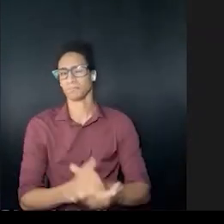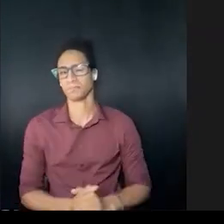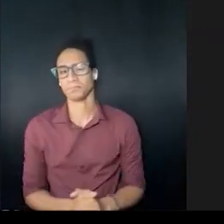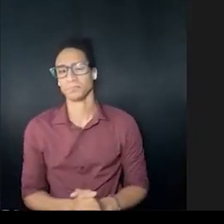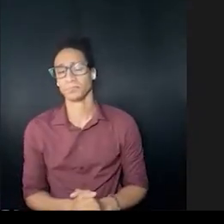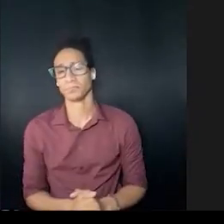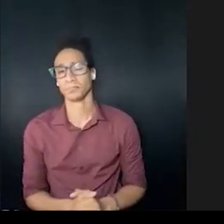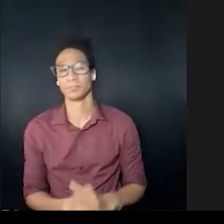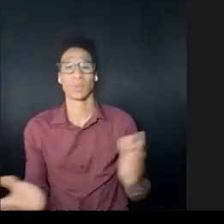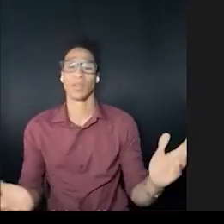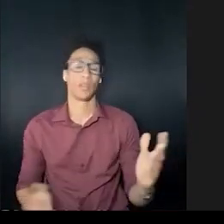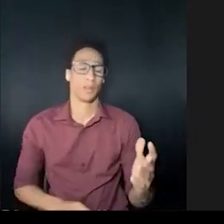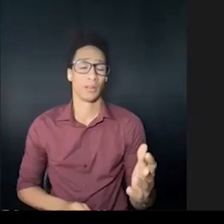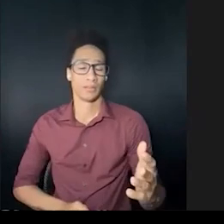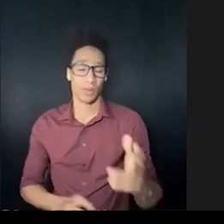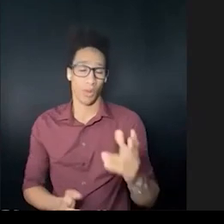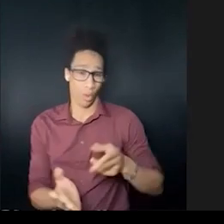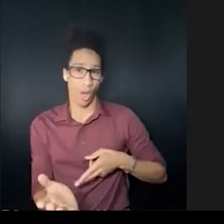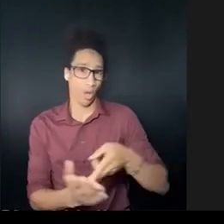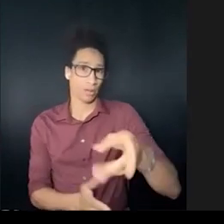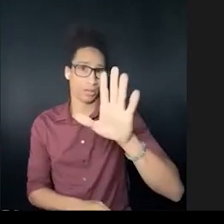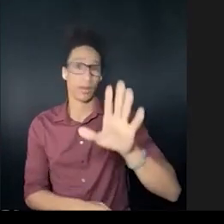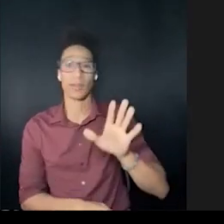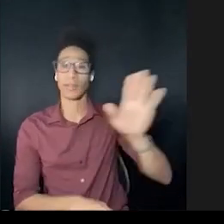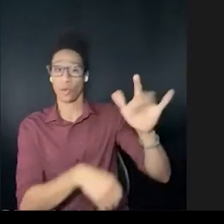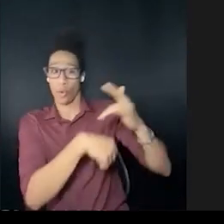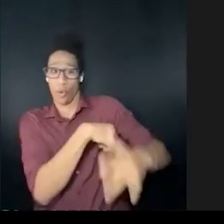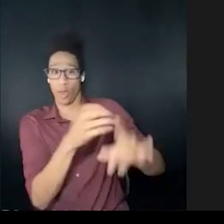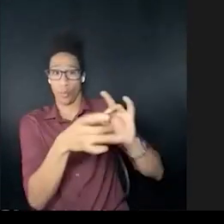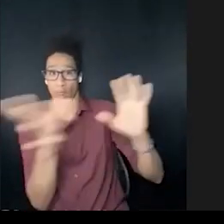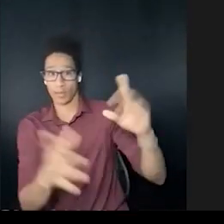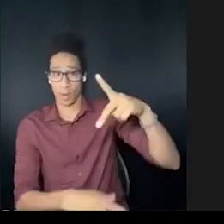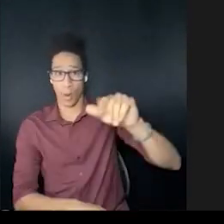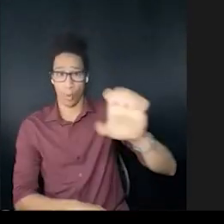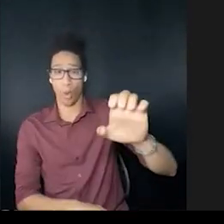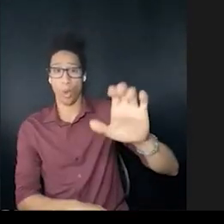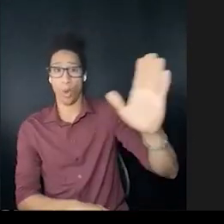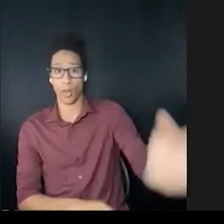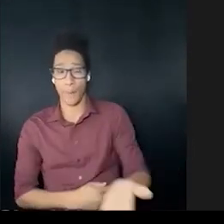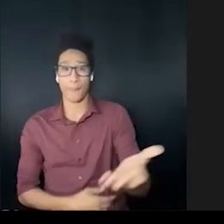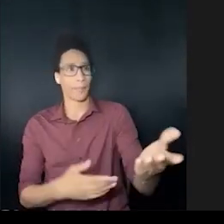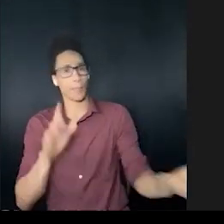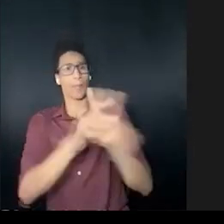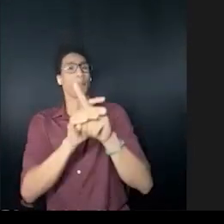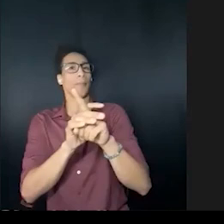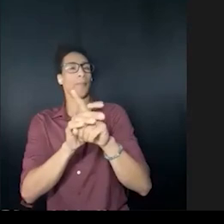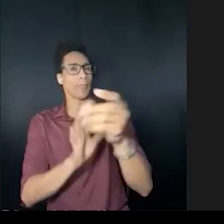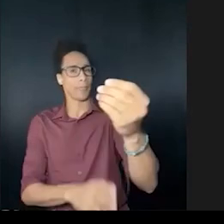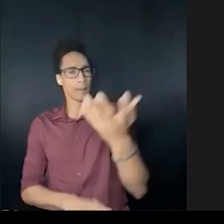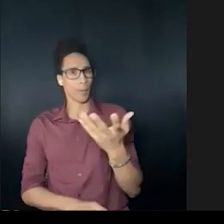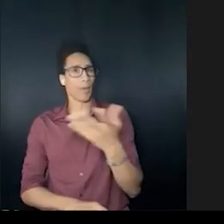Honestly, I know when his early release parole came up, and I let my parents know,